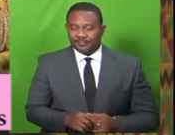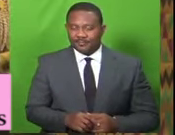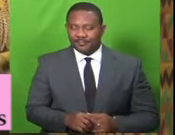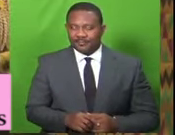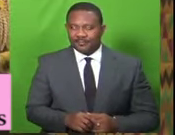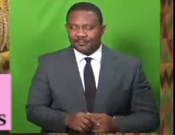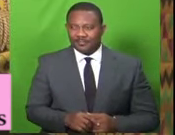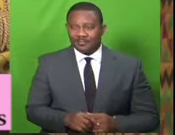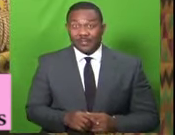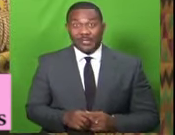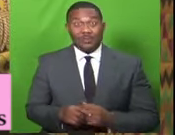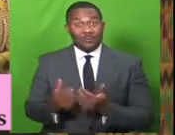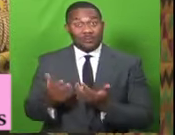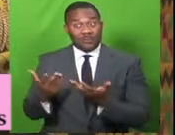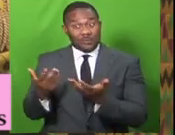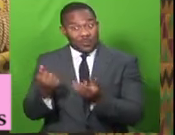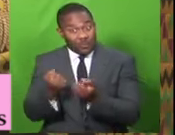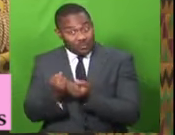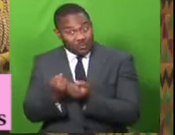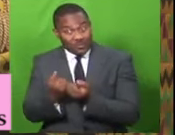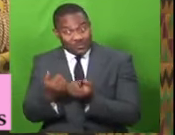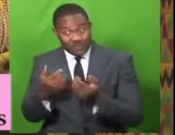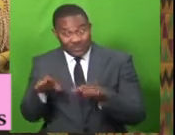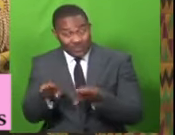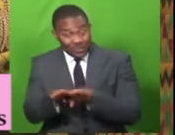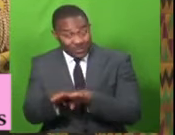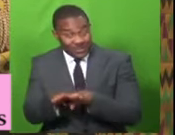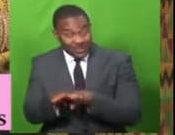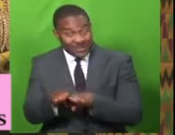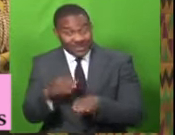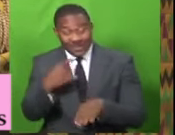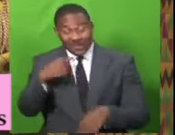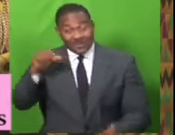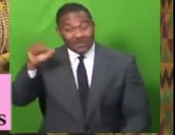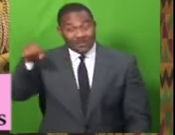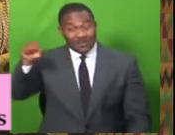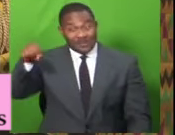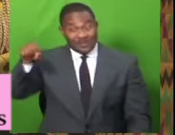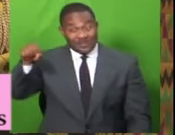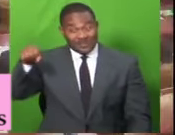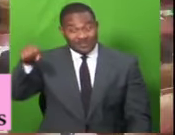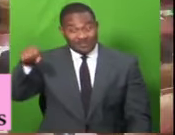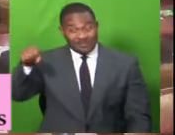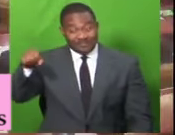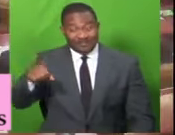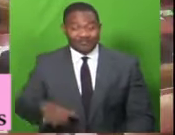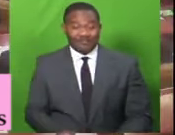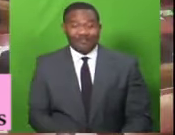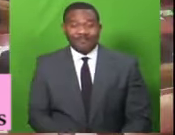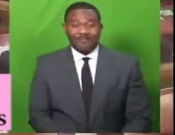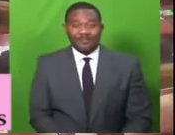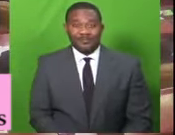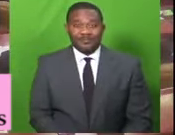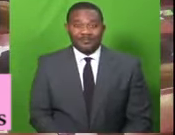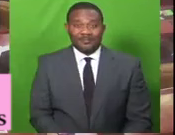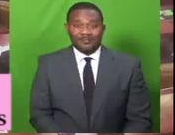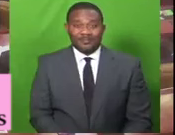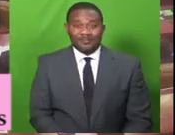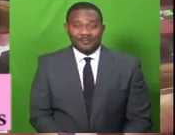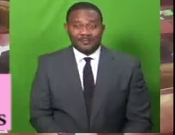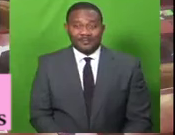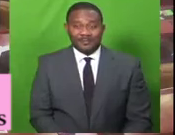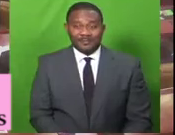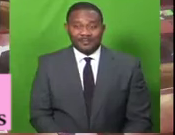As many as are in favor of adjournment, say aye. Aye.